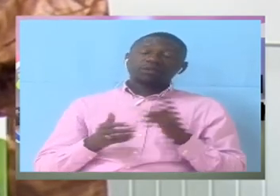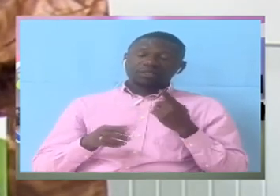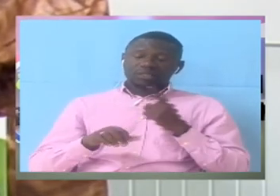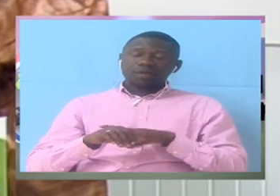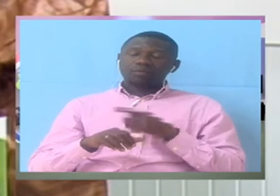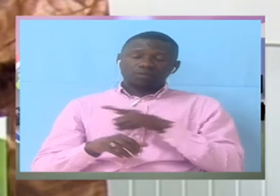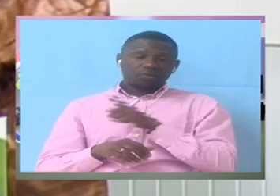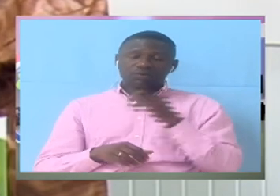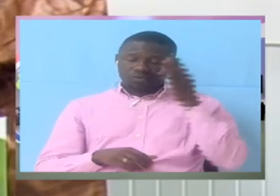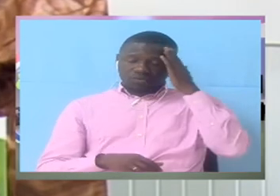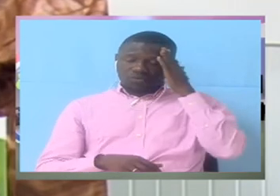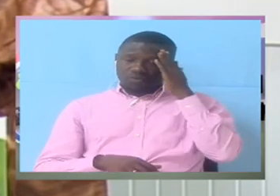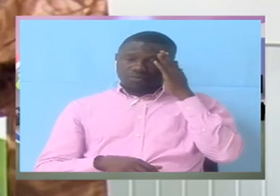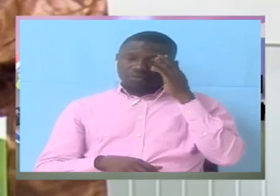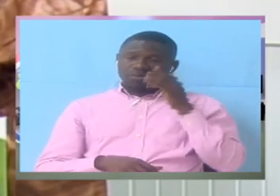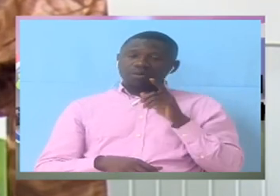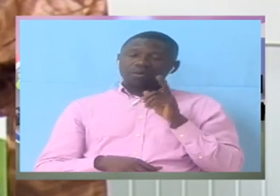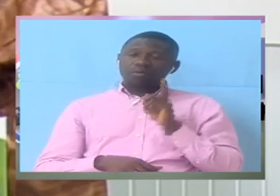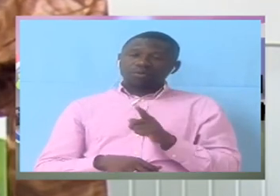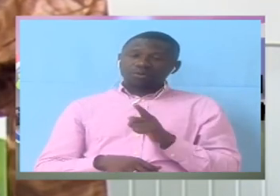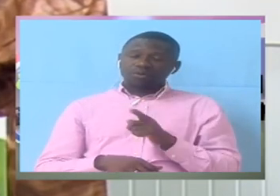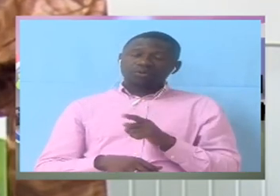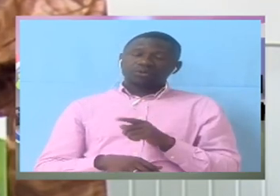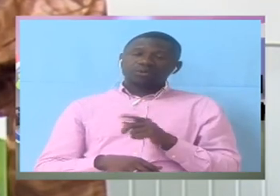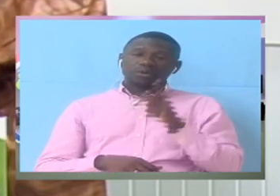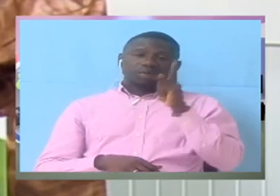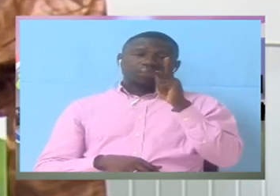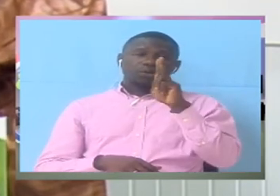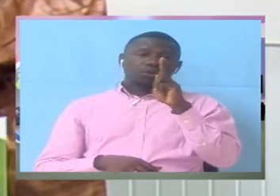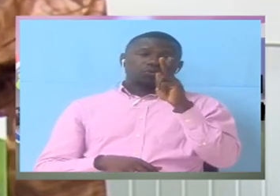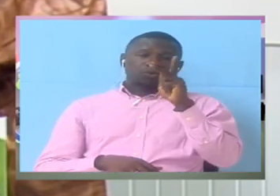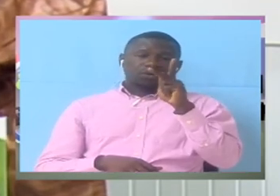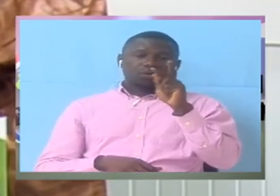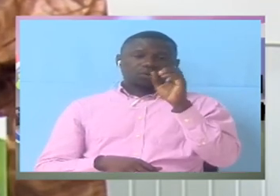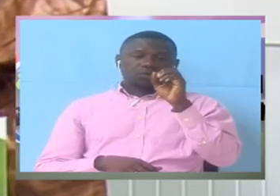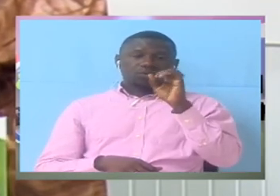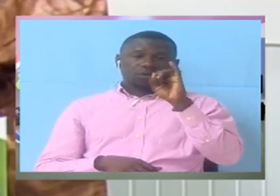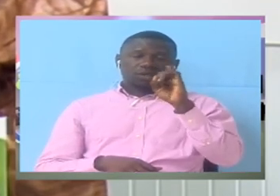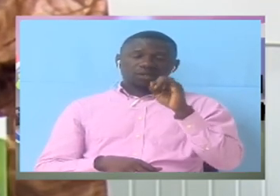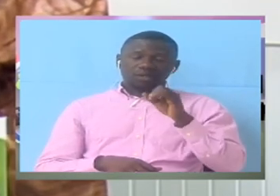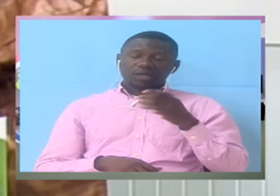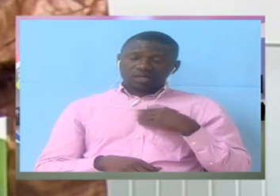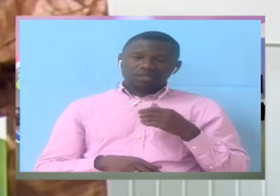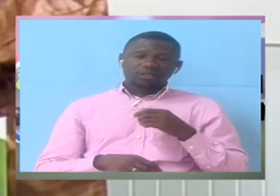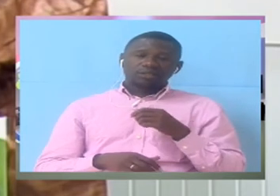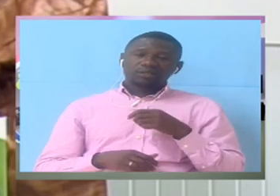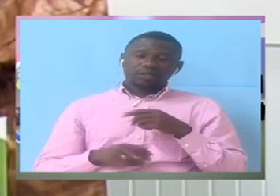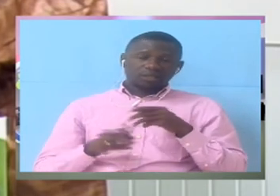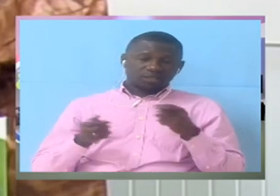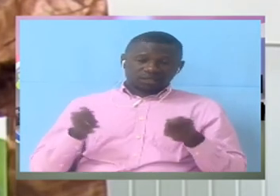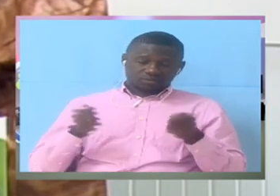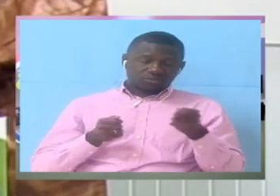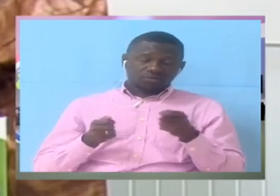That's the time when we know that. Then Kukoi has a hand in the Casamas.